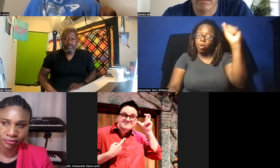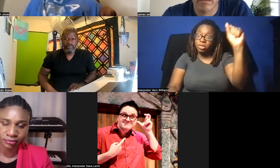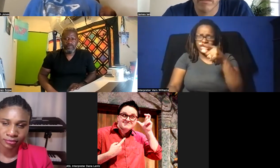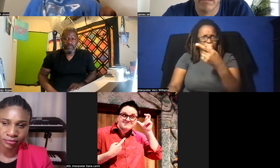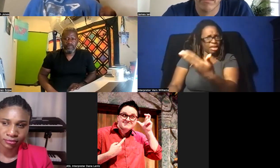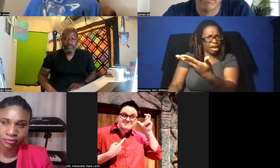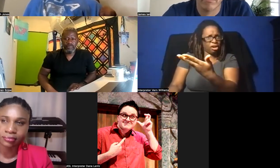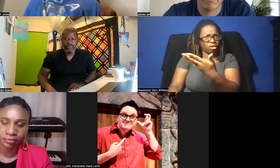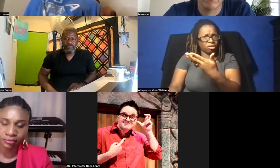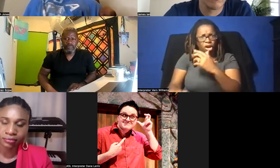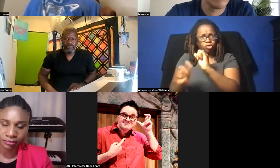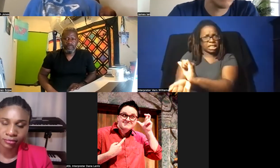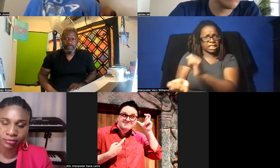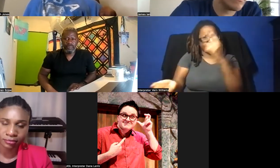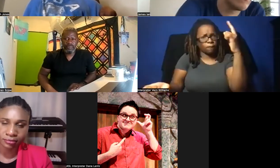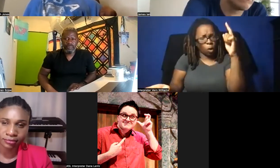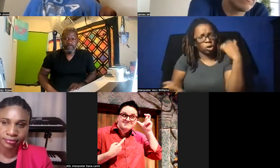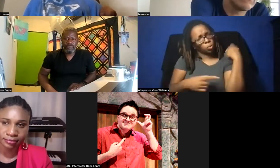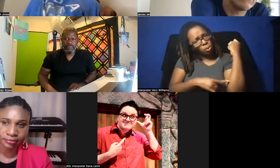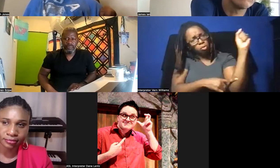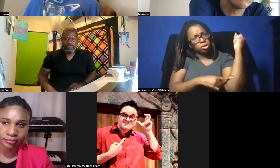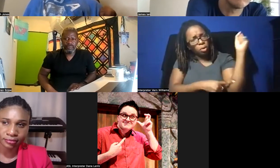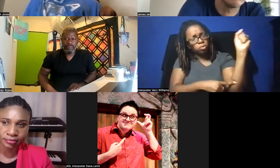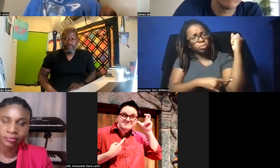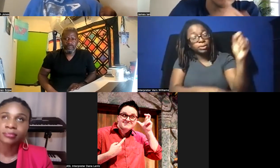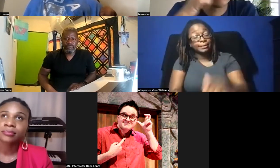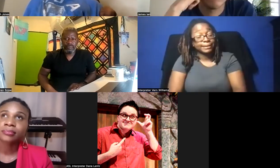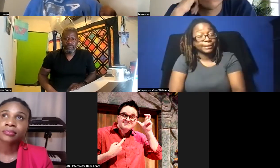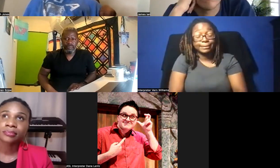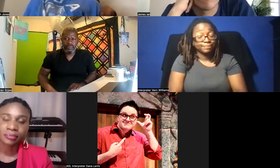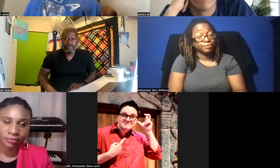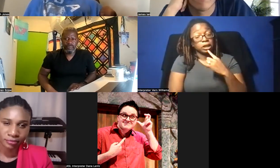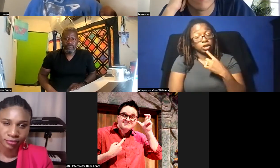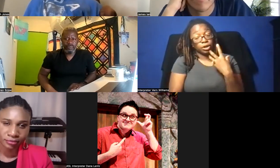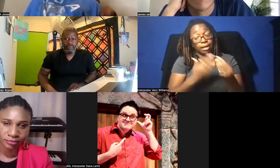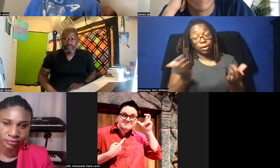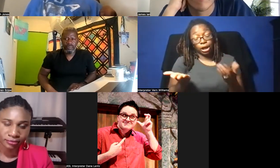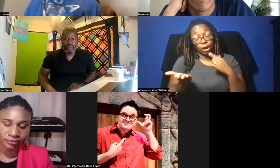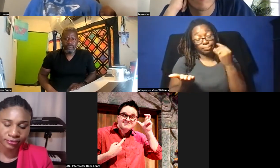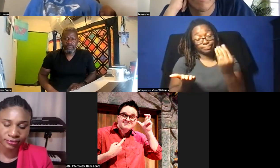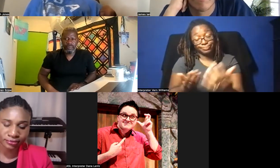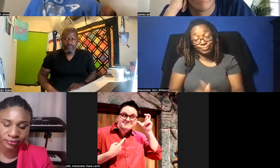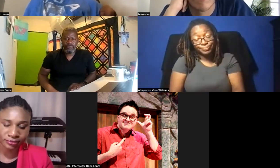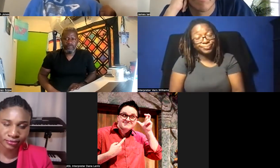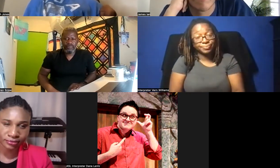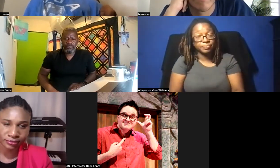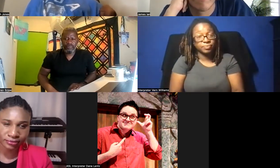arrested in the first place. So, I mean, it's real out here. That's all I wanted to acknowledge.